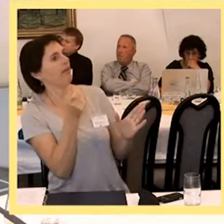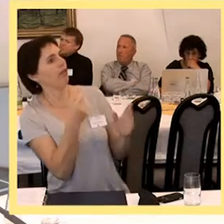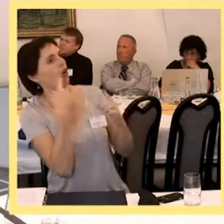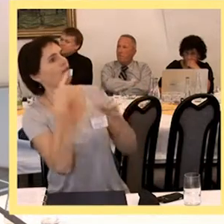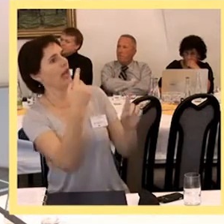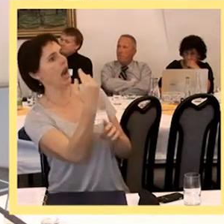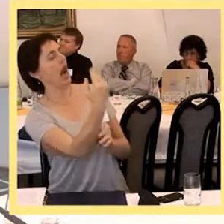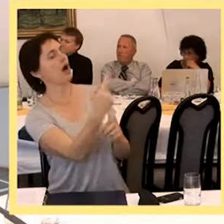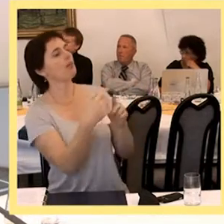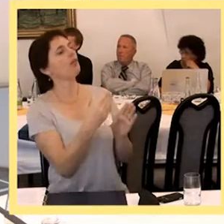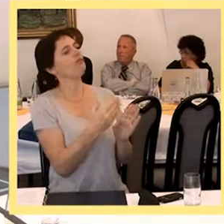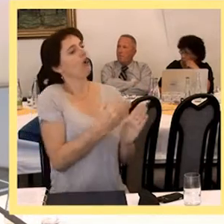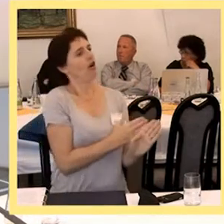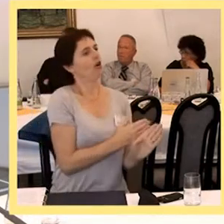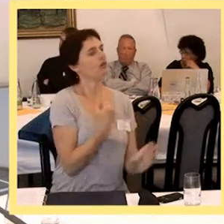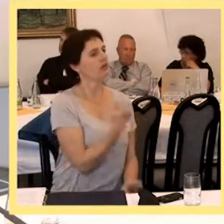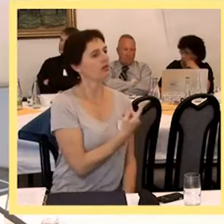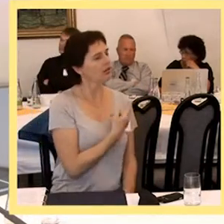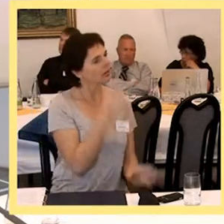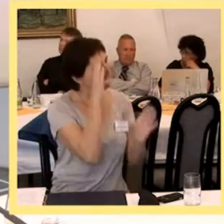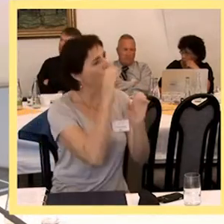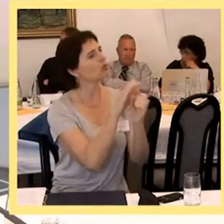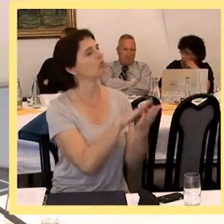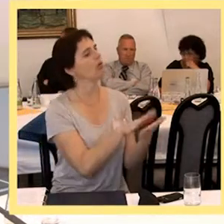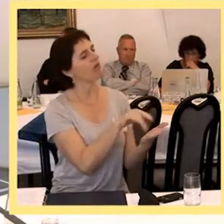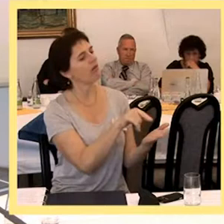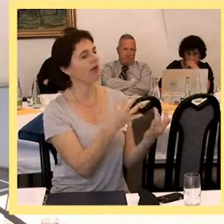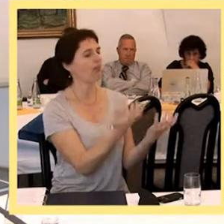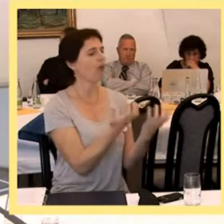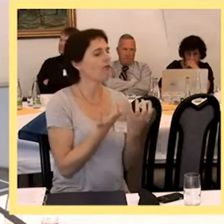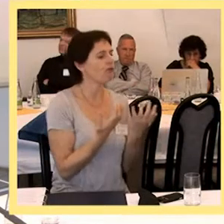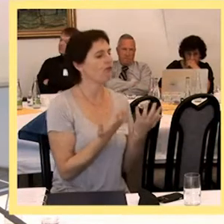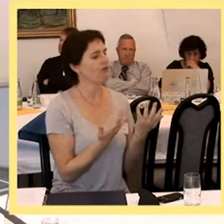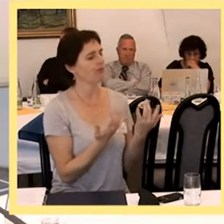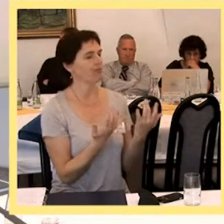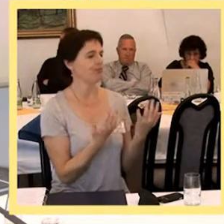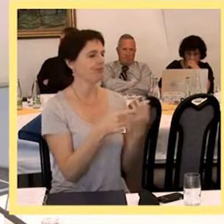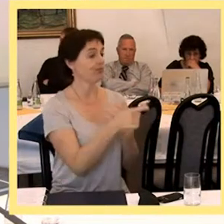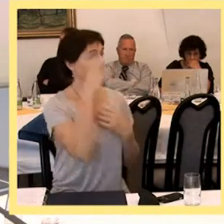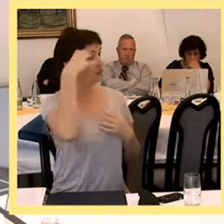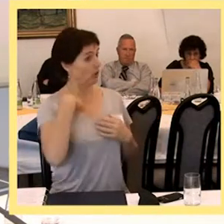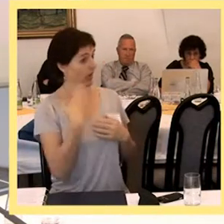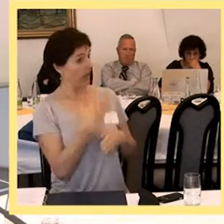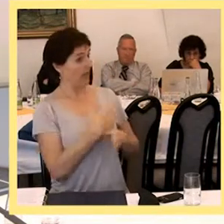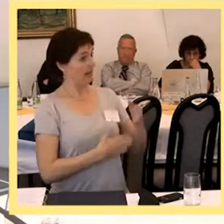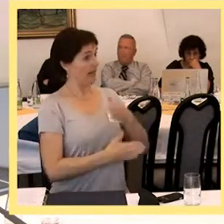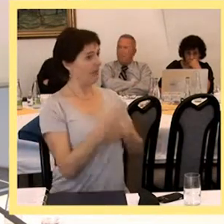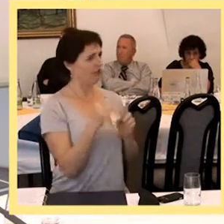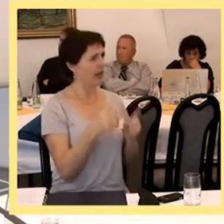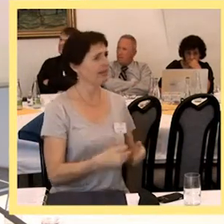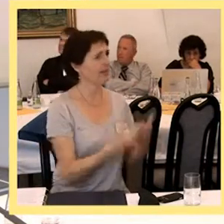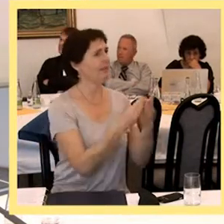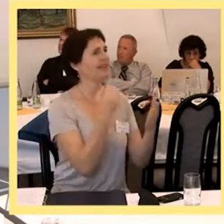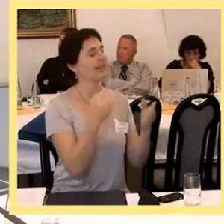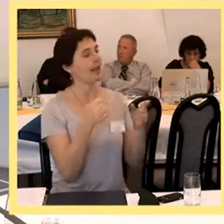important to do. And it focuses on the needs and requirements of people with disabilities. Because of the Paralympic